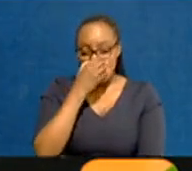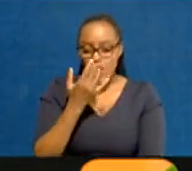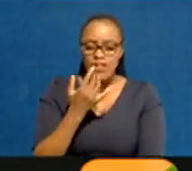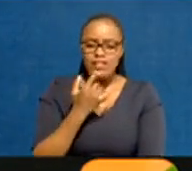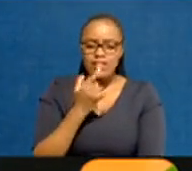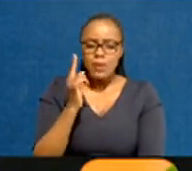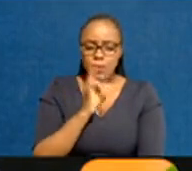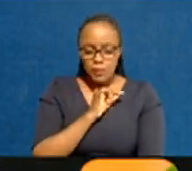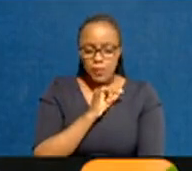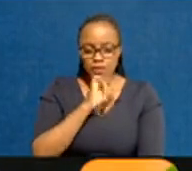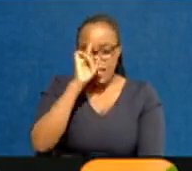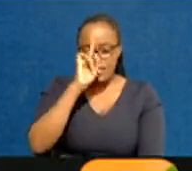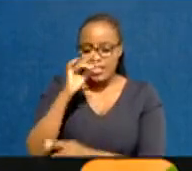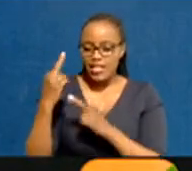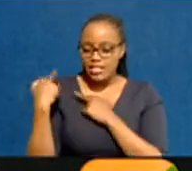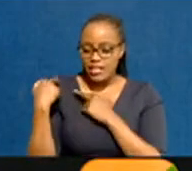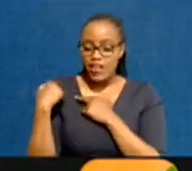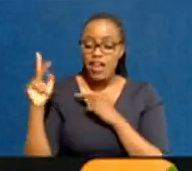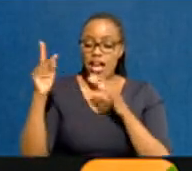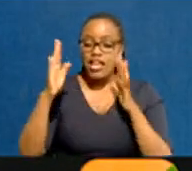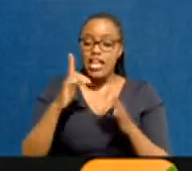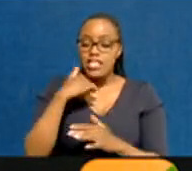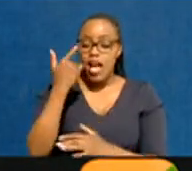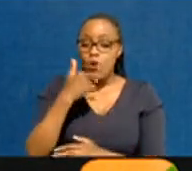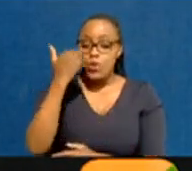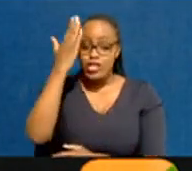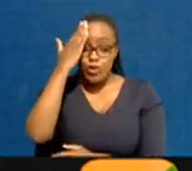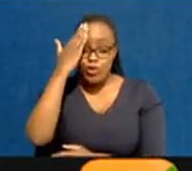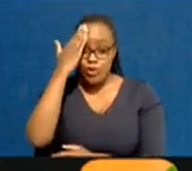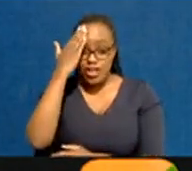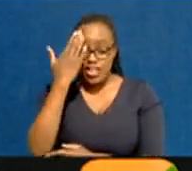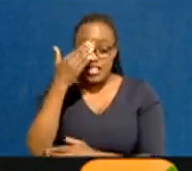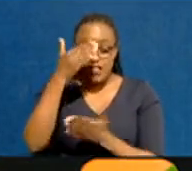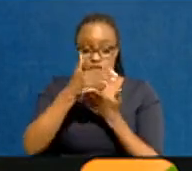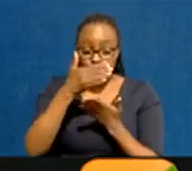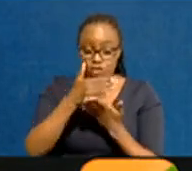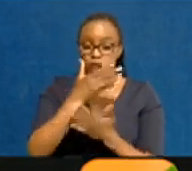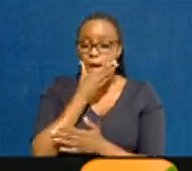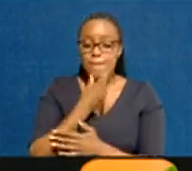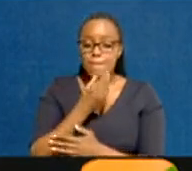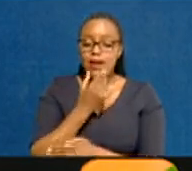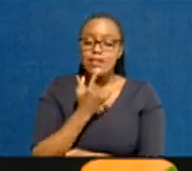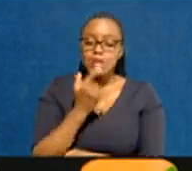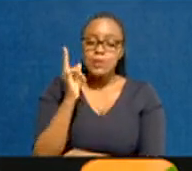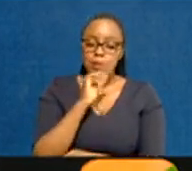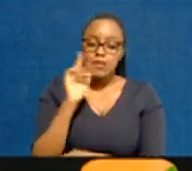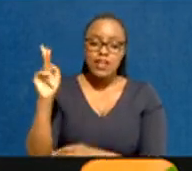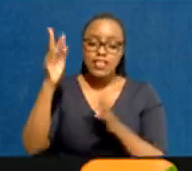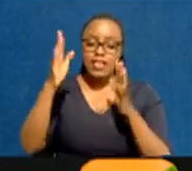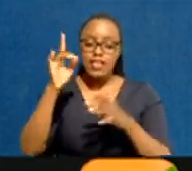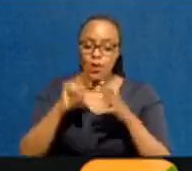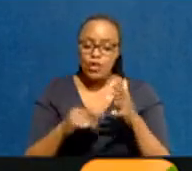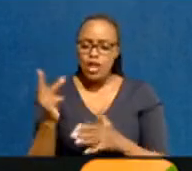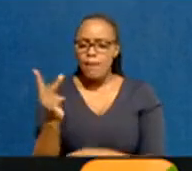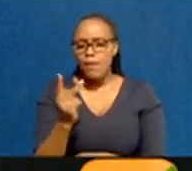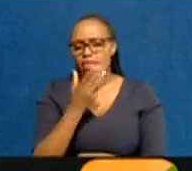a serious mandate, a Kenyan who is known to be a truthful man, has told the people of Kenya that the